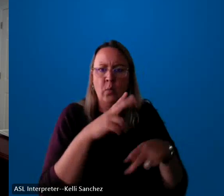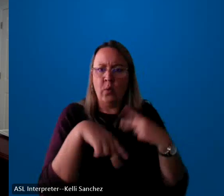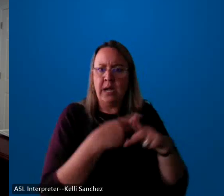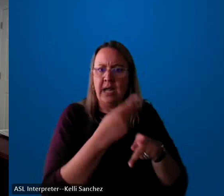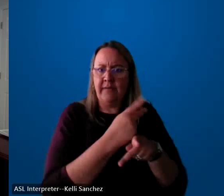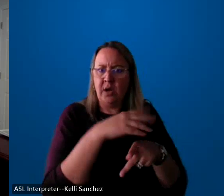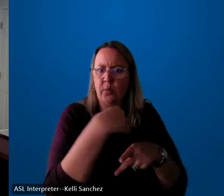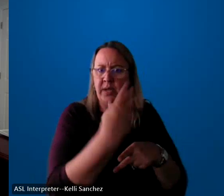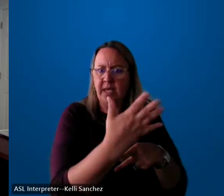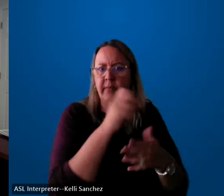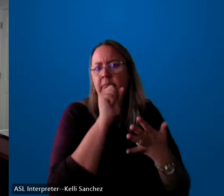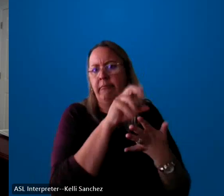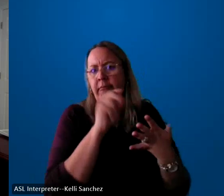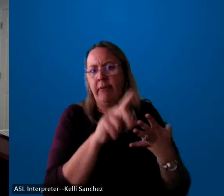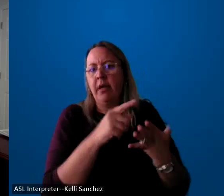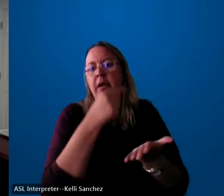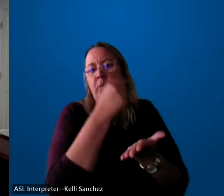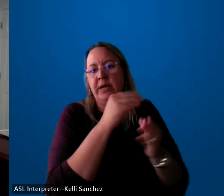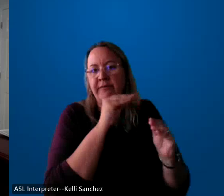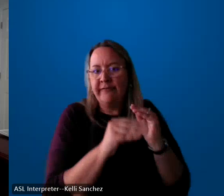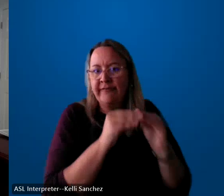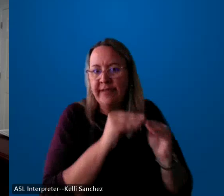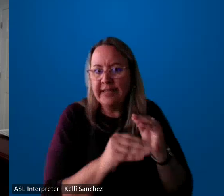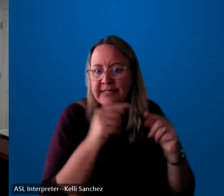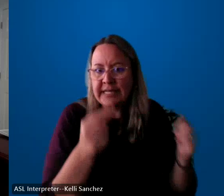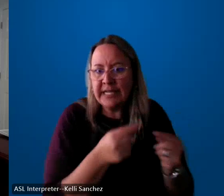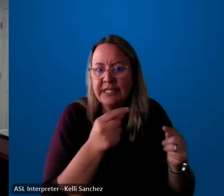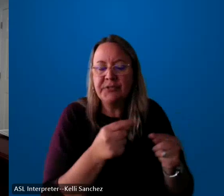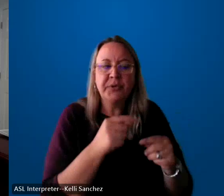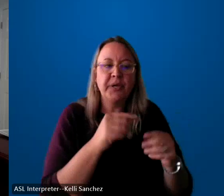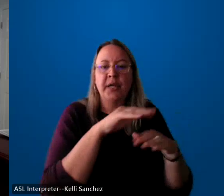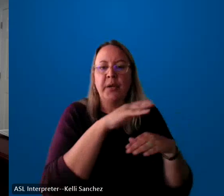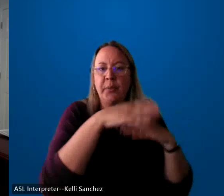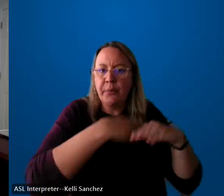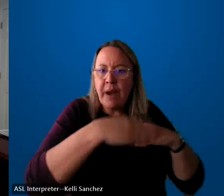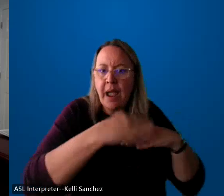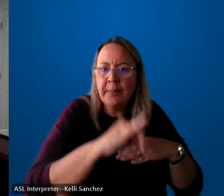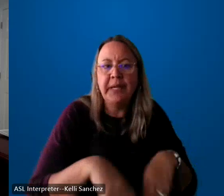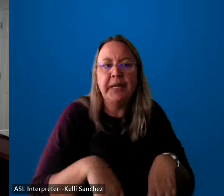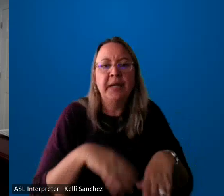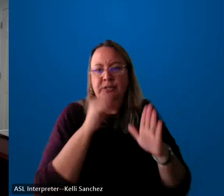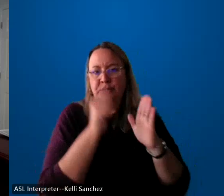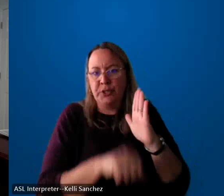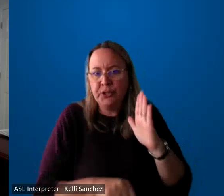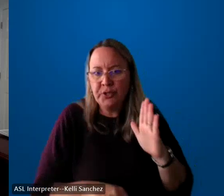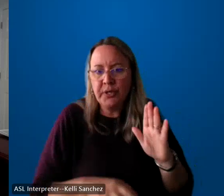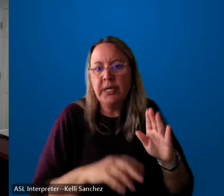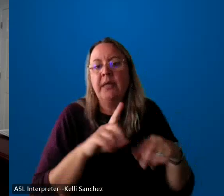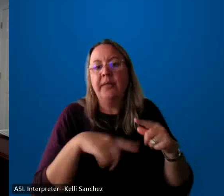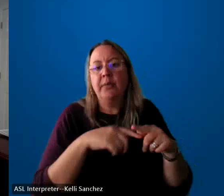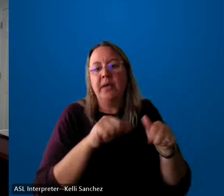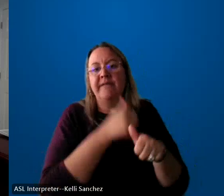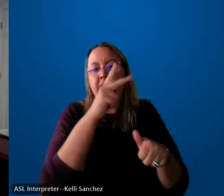them? We treat the injury, right? But then we have follow-up visits. We have pain